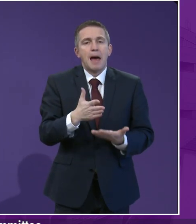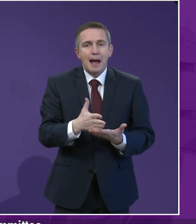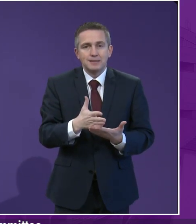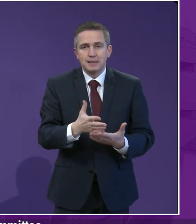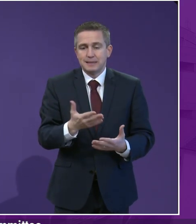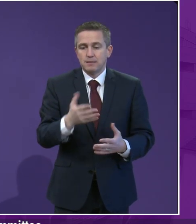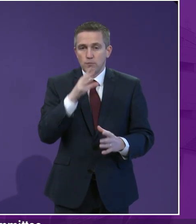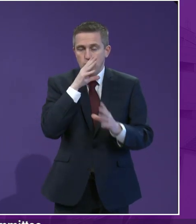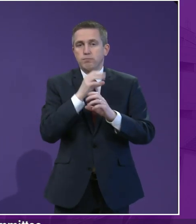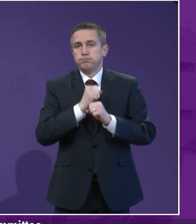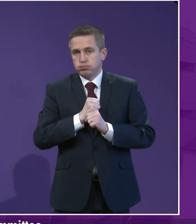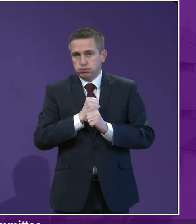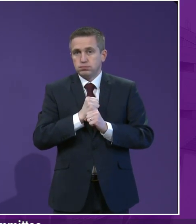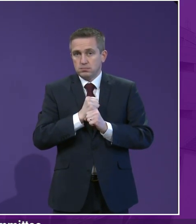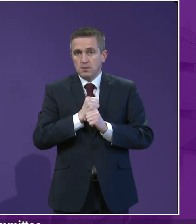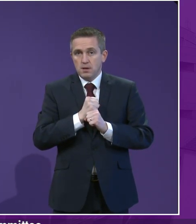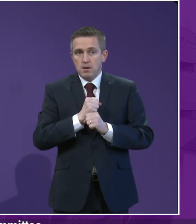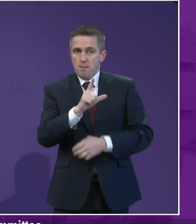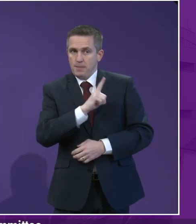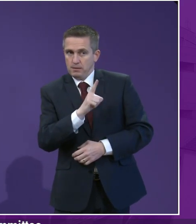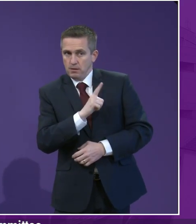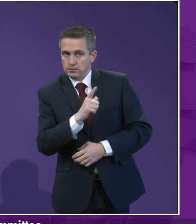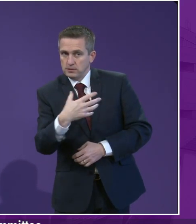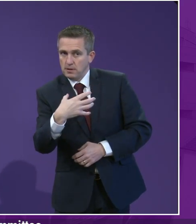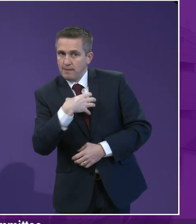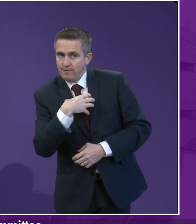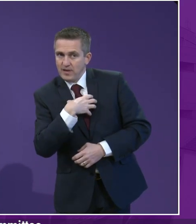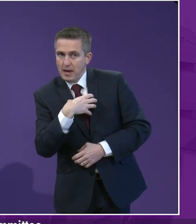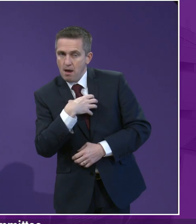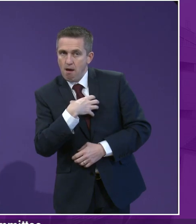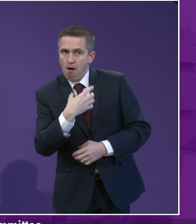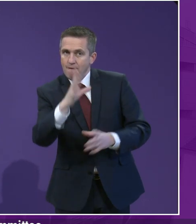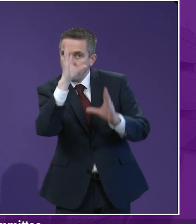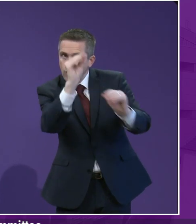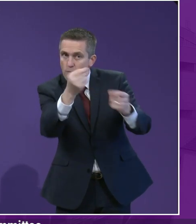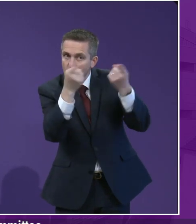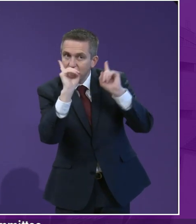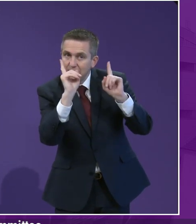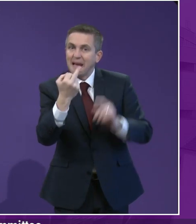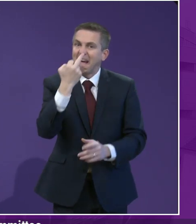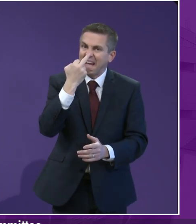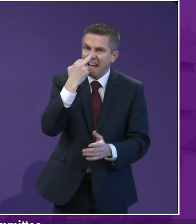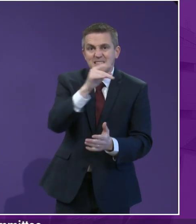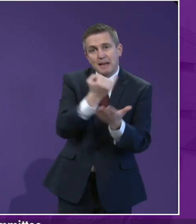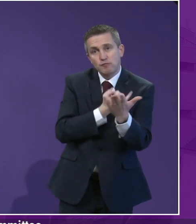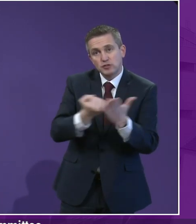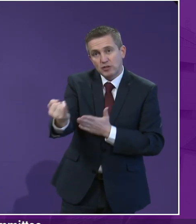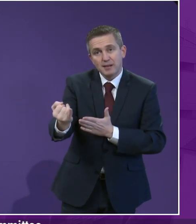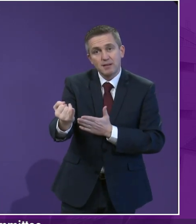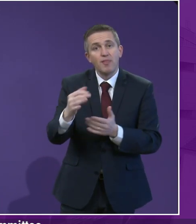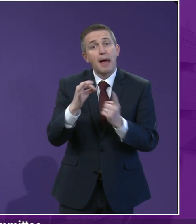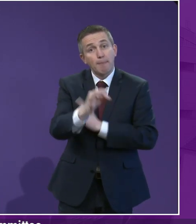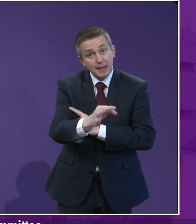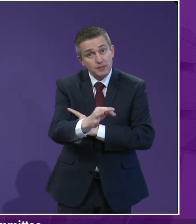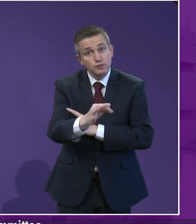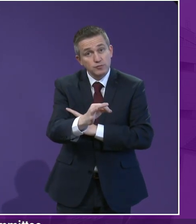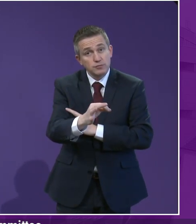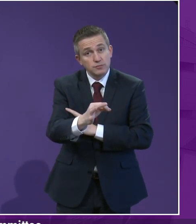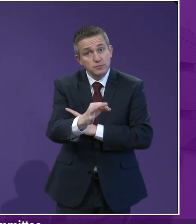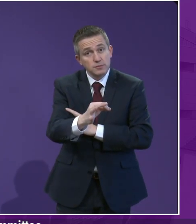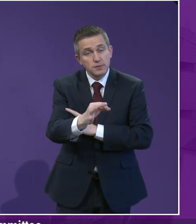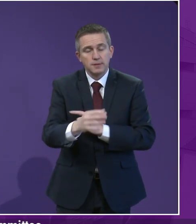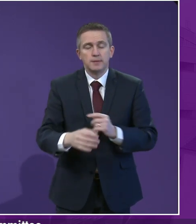allowing that. I think that there will be many students who will be really keen to disclose and to talk about the issues that they face, and